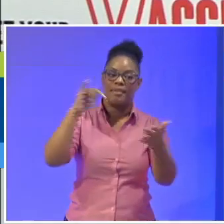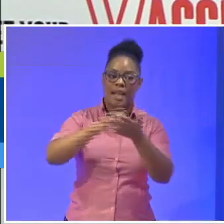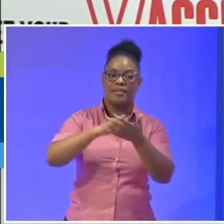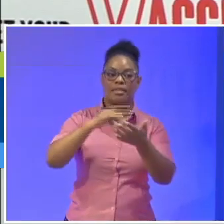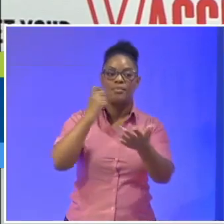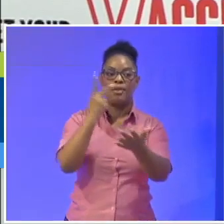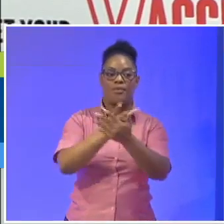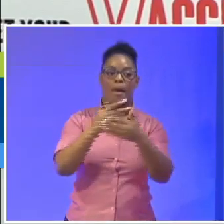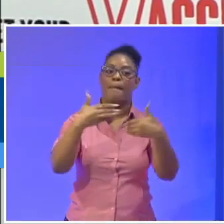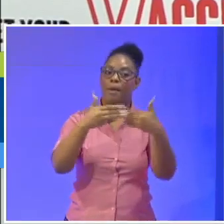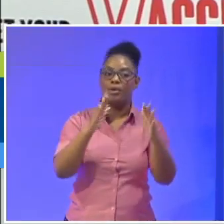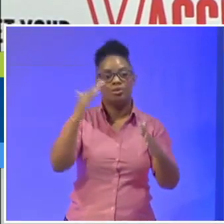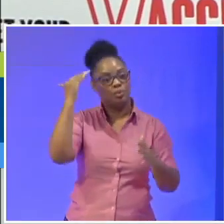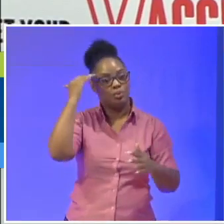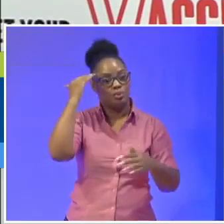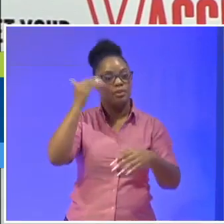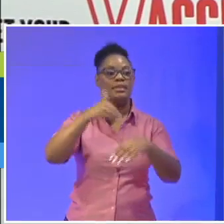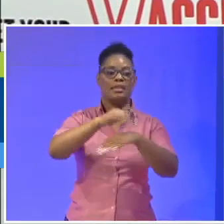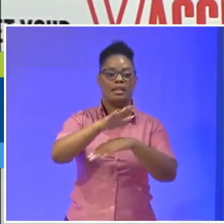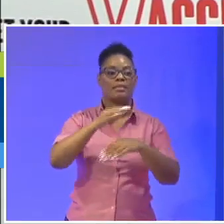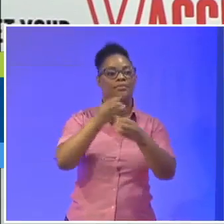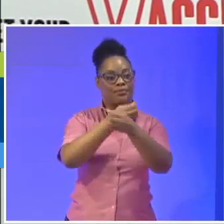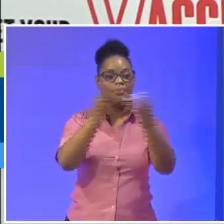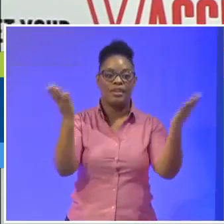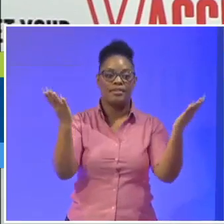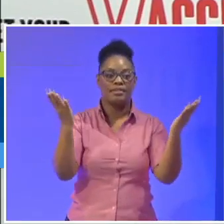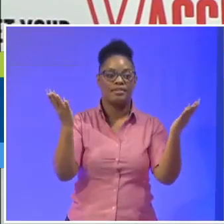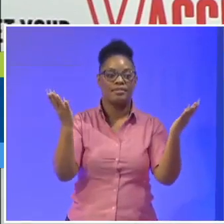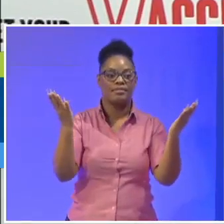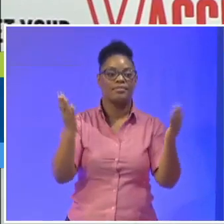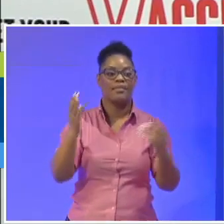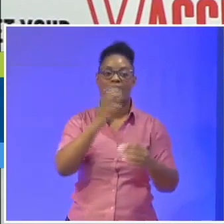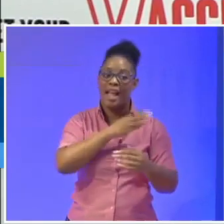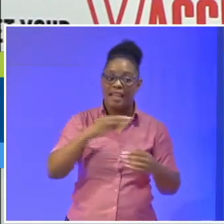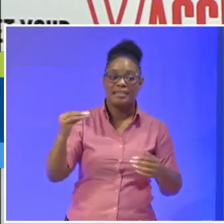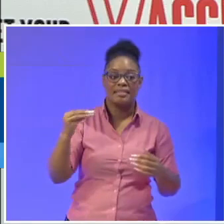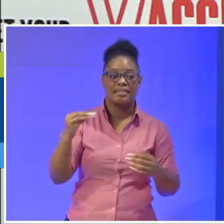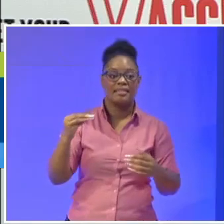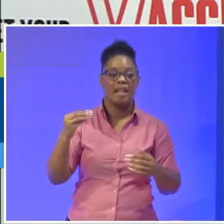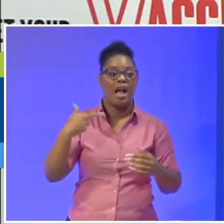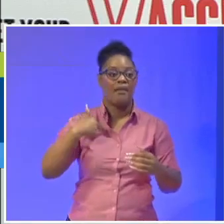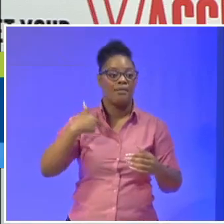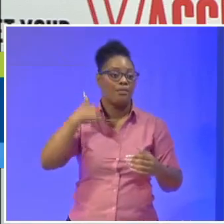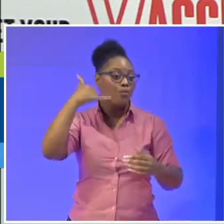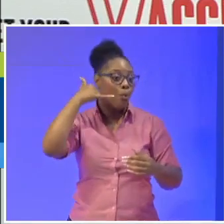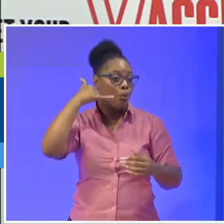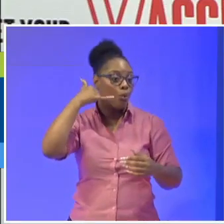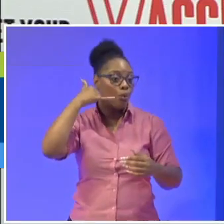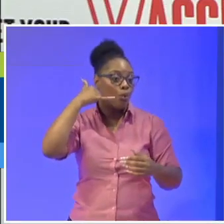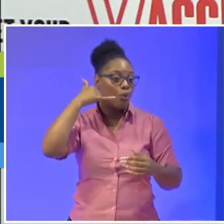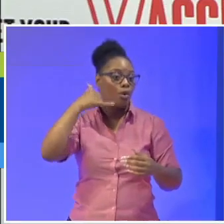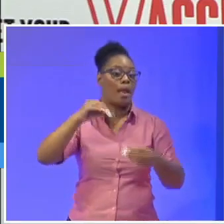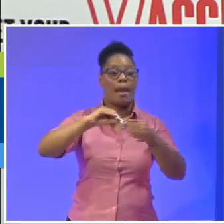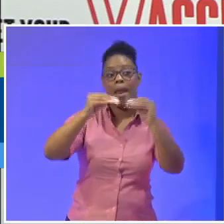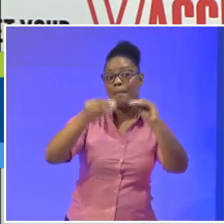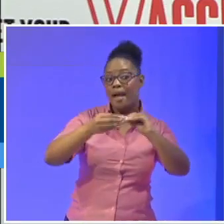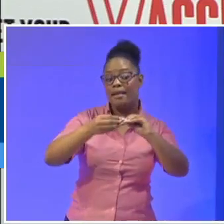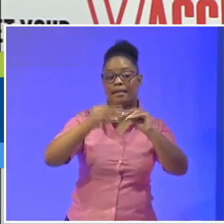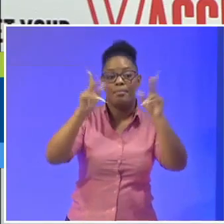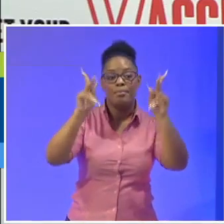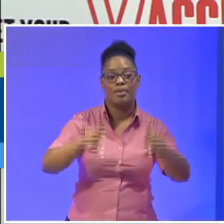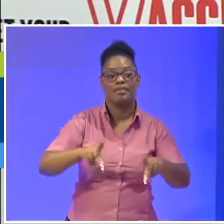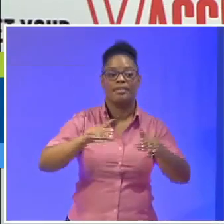approved. In that release, there was also a phone number that any member of the public could call